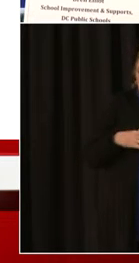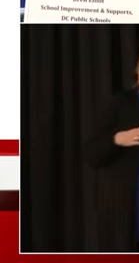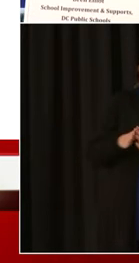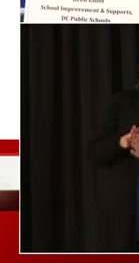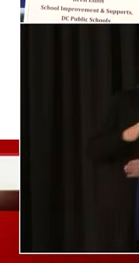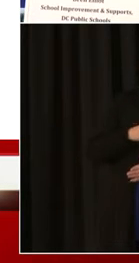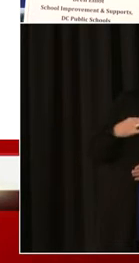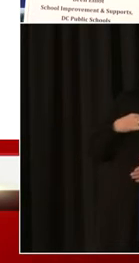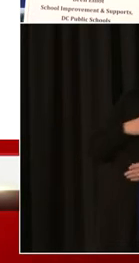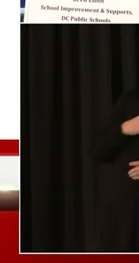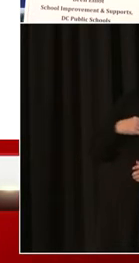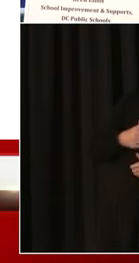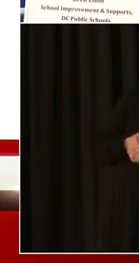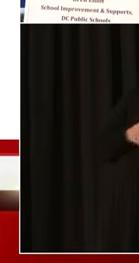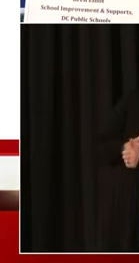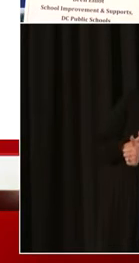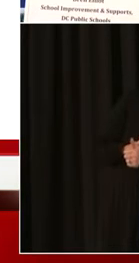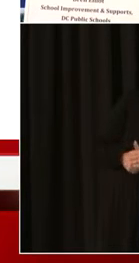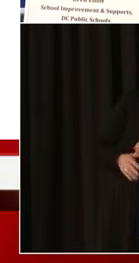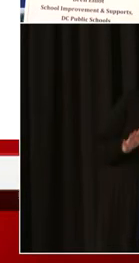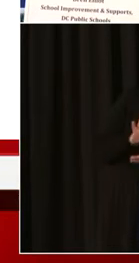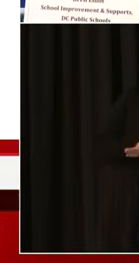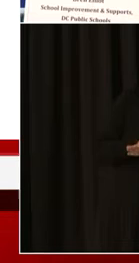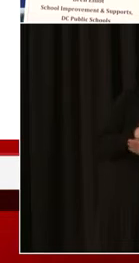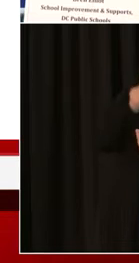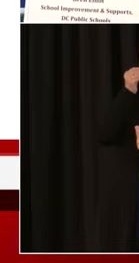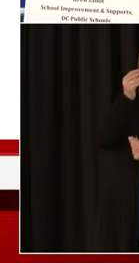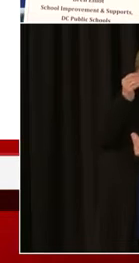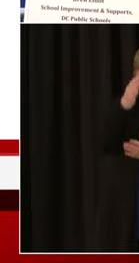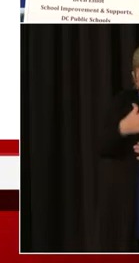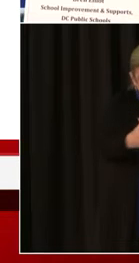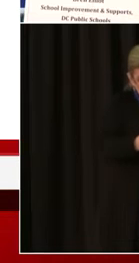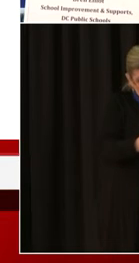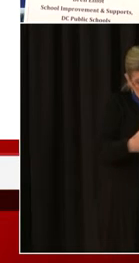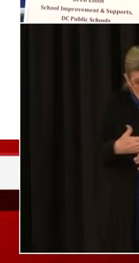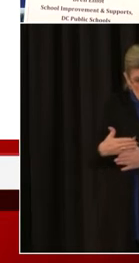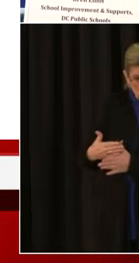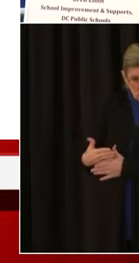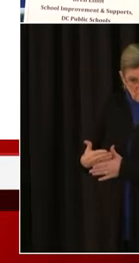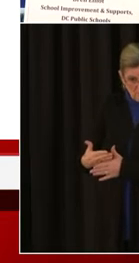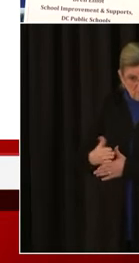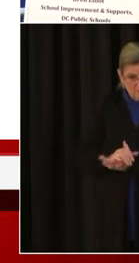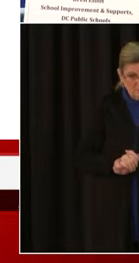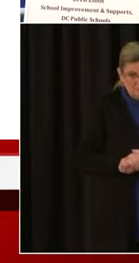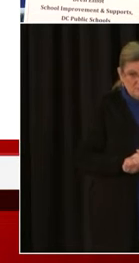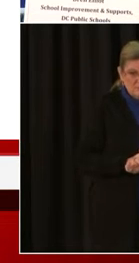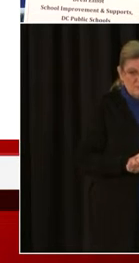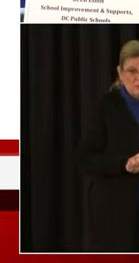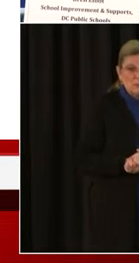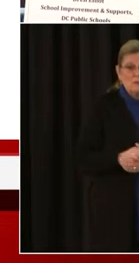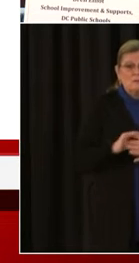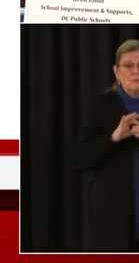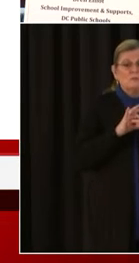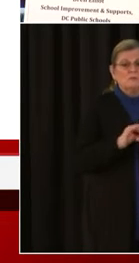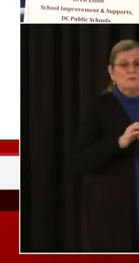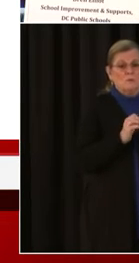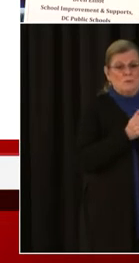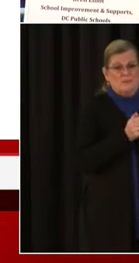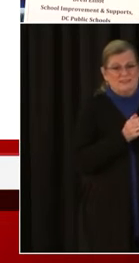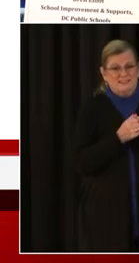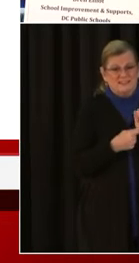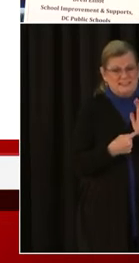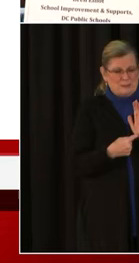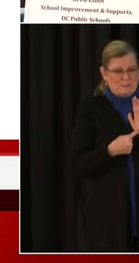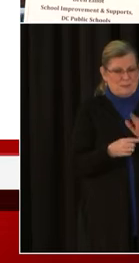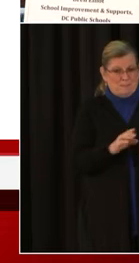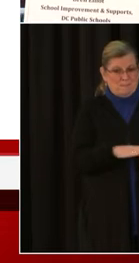staff members to follow up with the school so that information can be shared. With regards to symptomatic testing, if